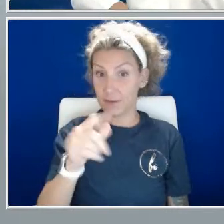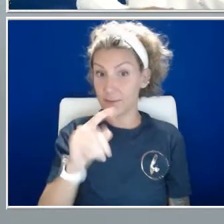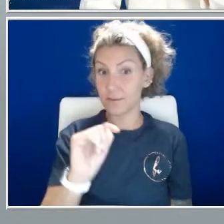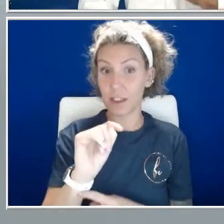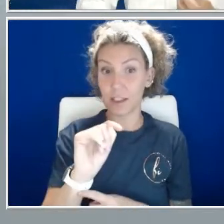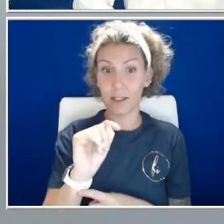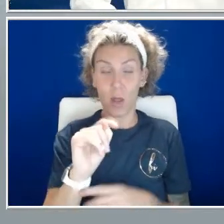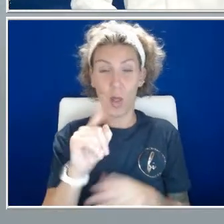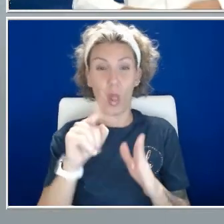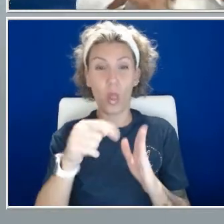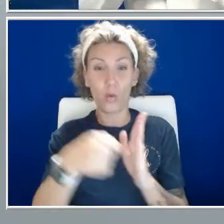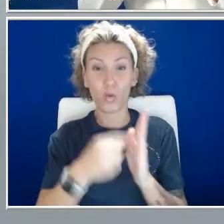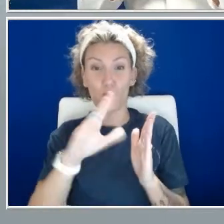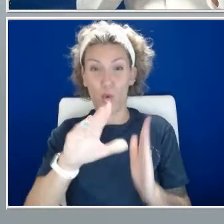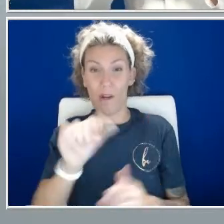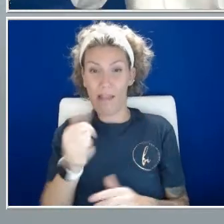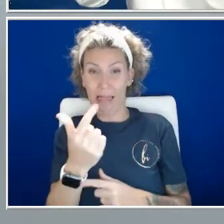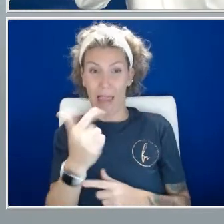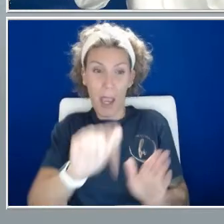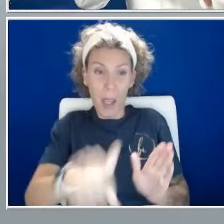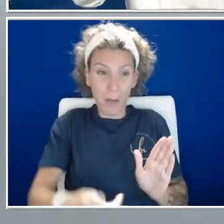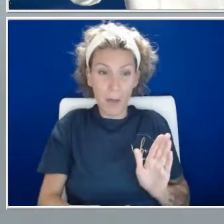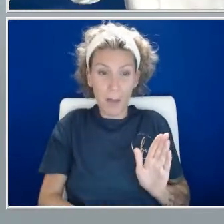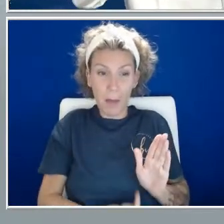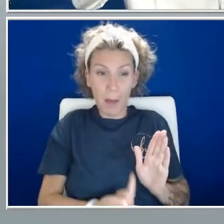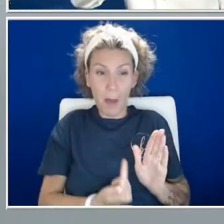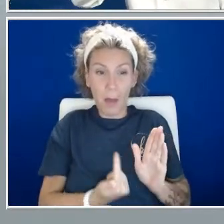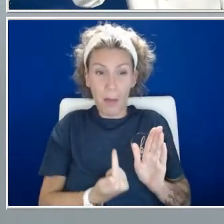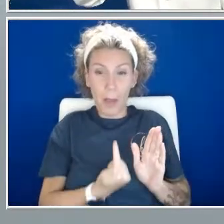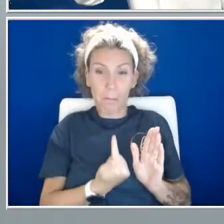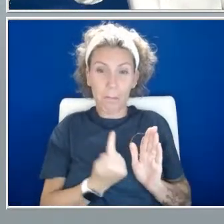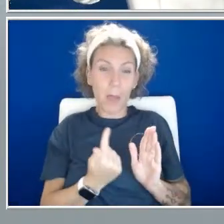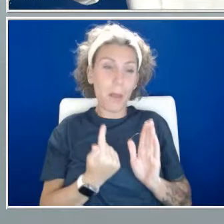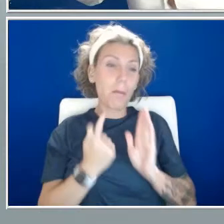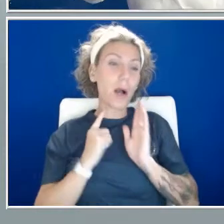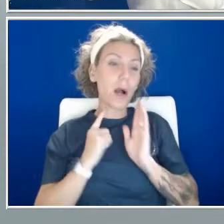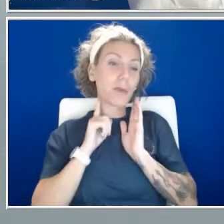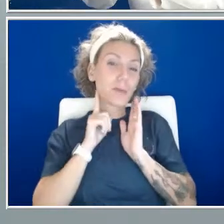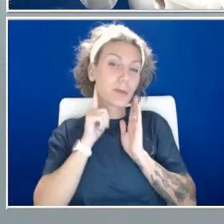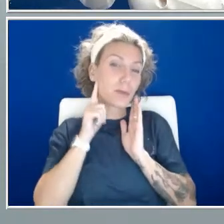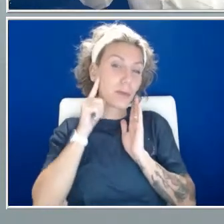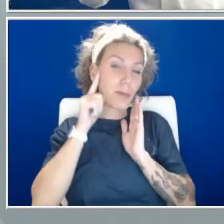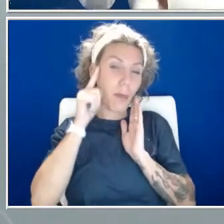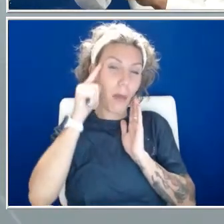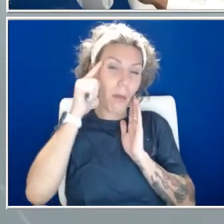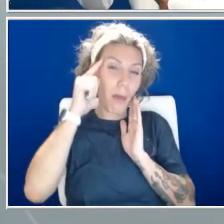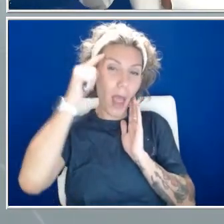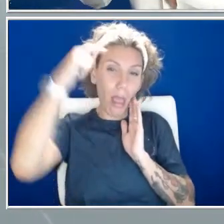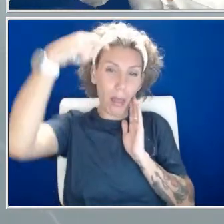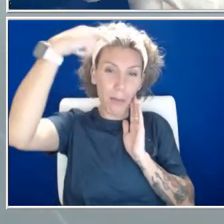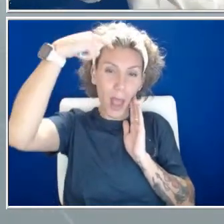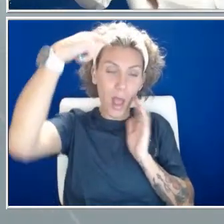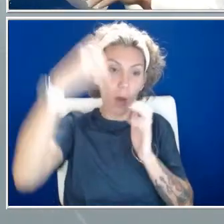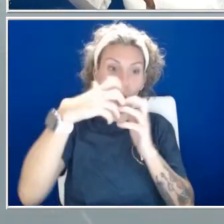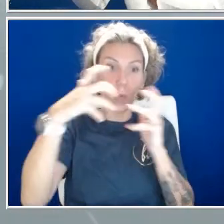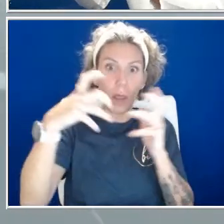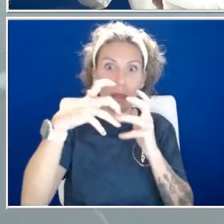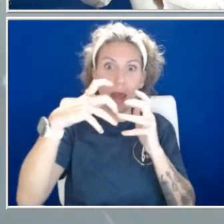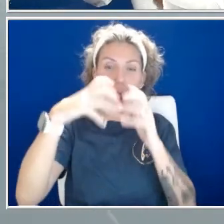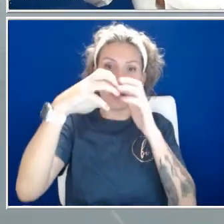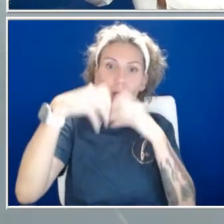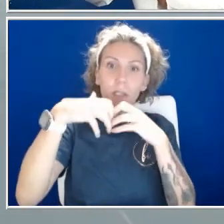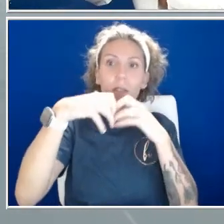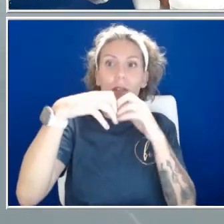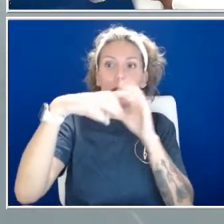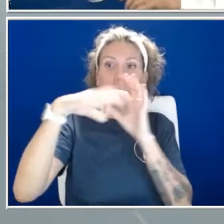anatomy of your abdomen and your torso, up the neck, and then into the brain without kinking, collapsing, traumatizing